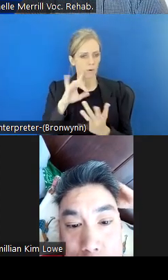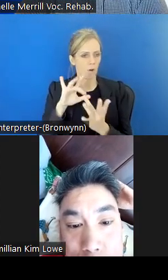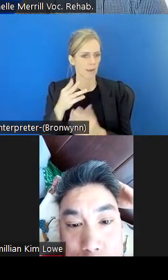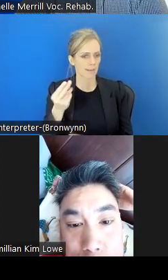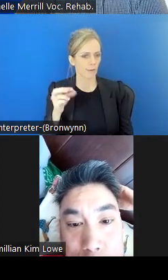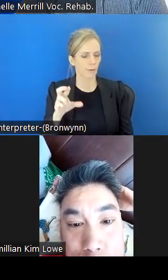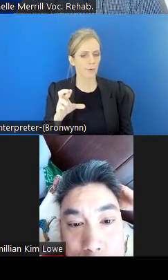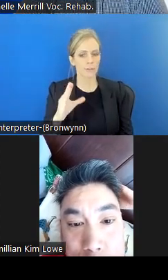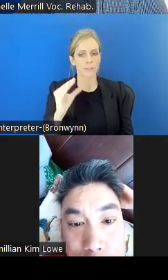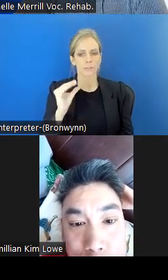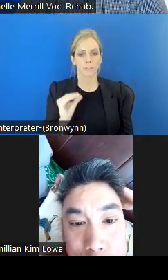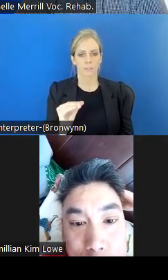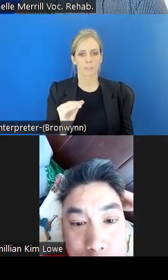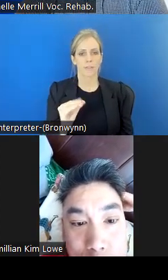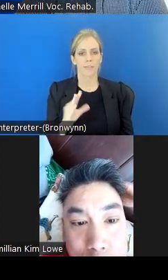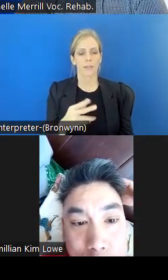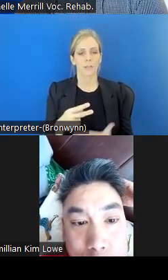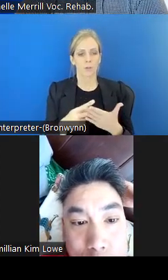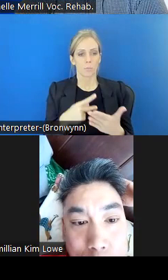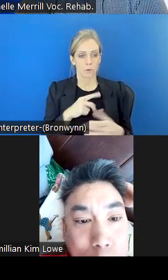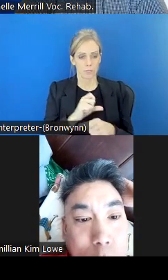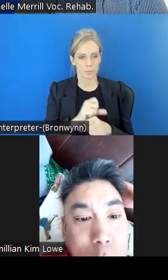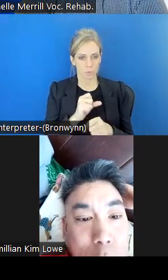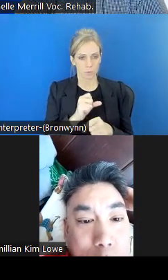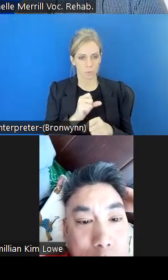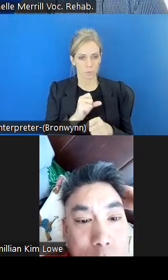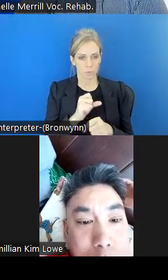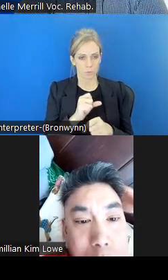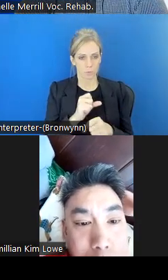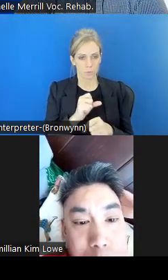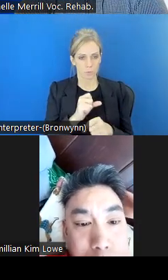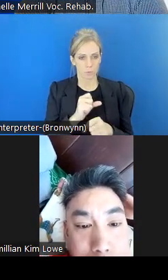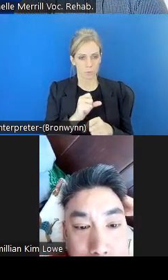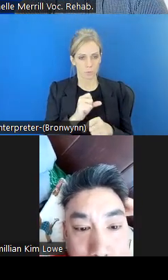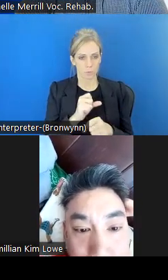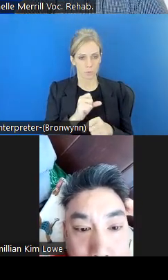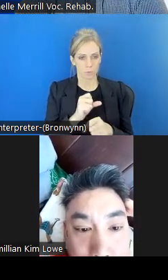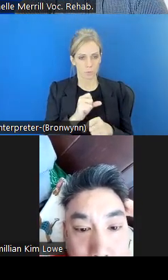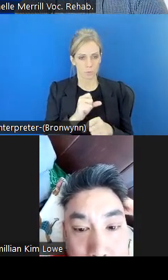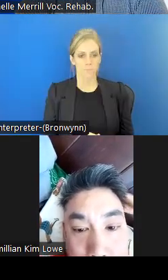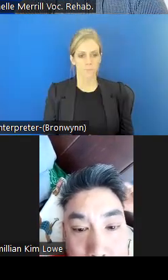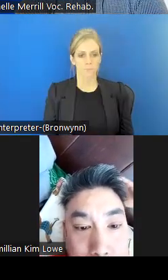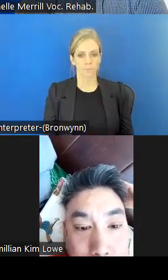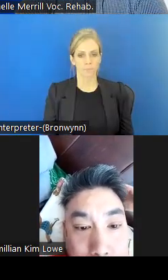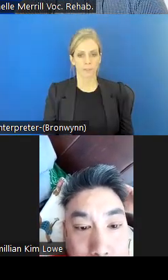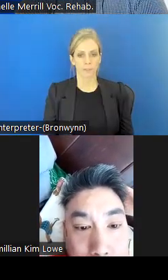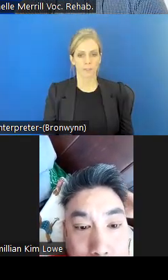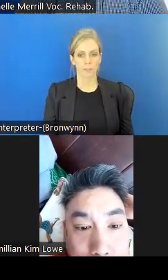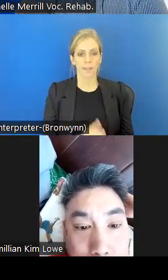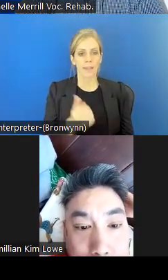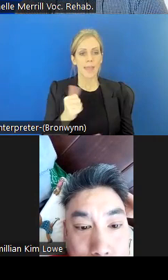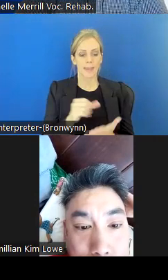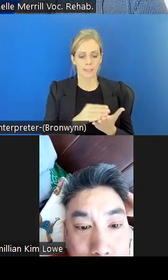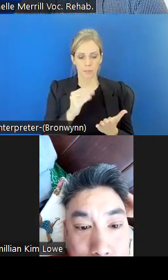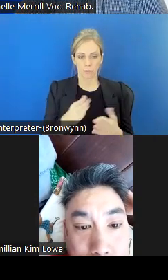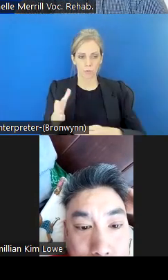And then it starts going into our pre-employment transition services. These are free services that we provide to any student between the age of 14